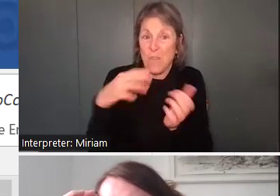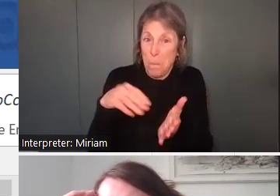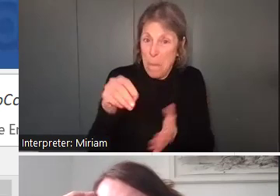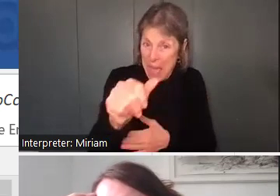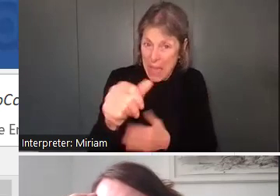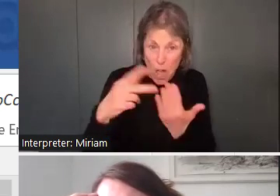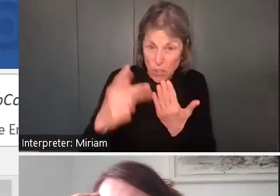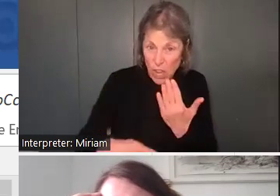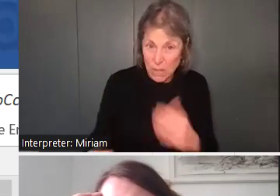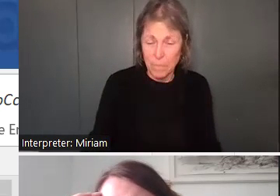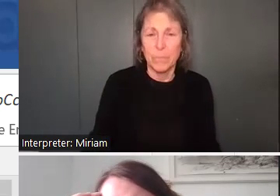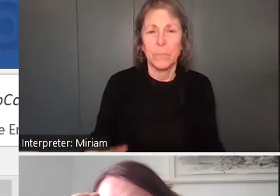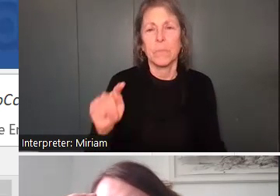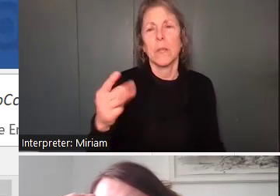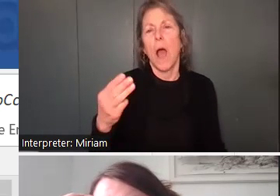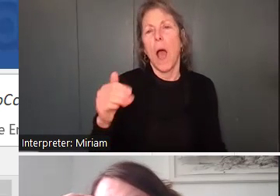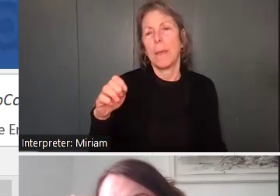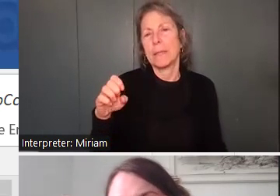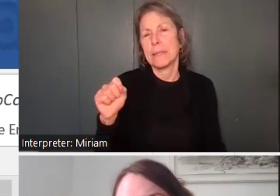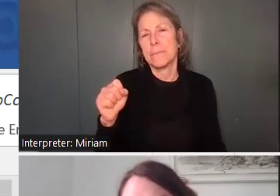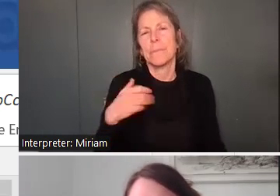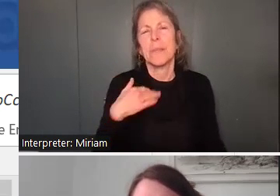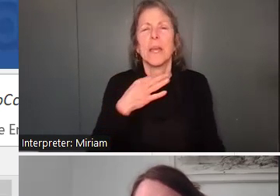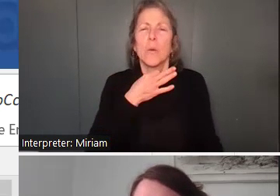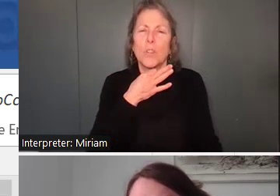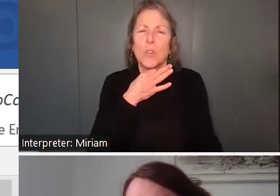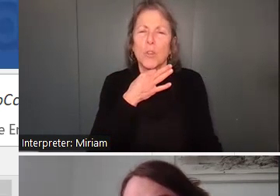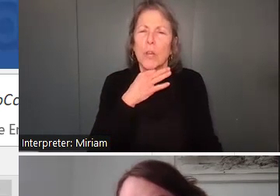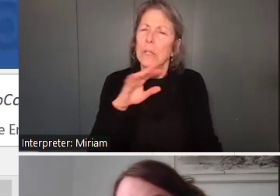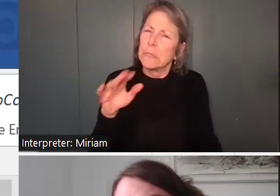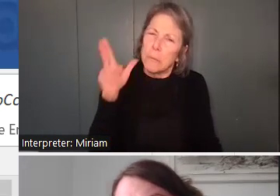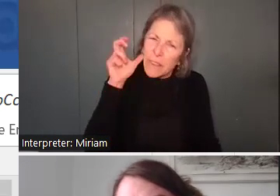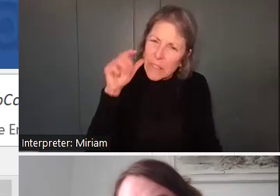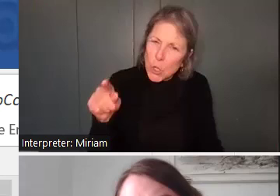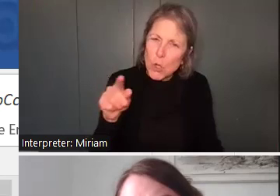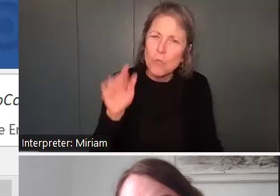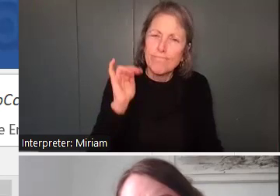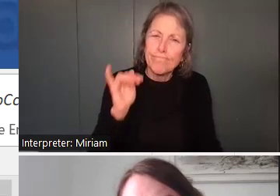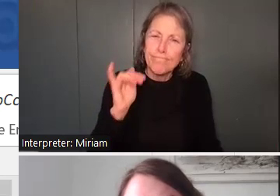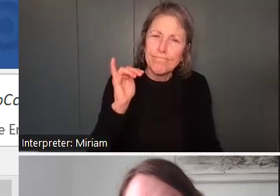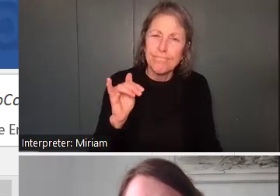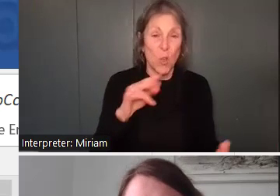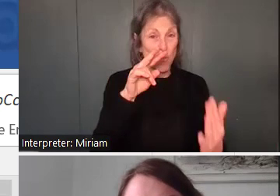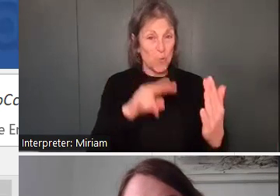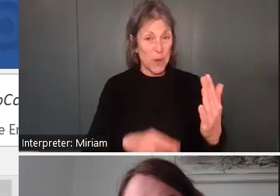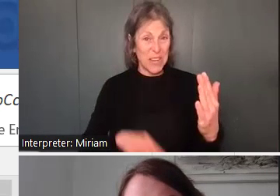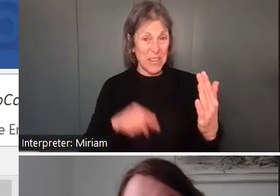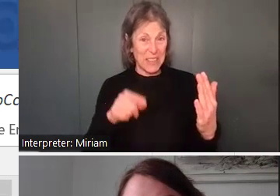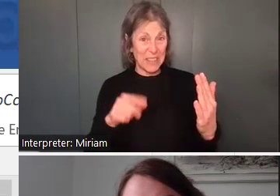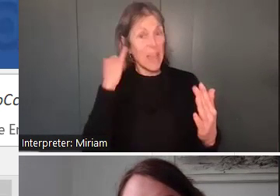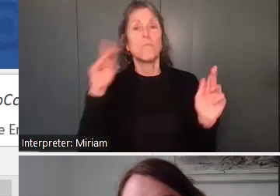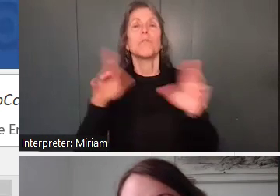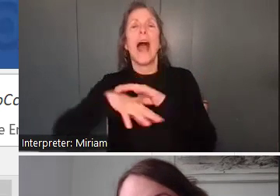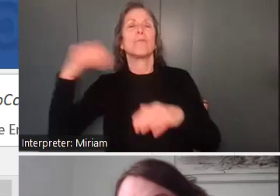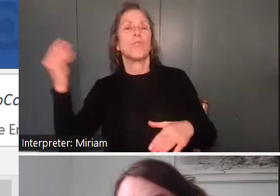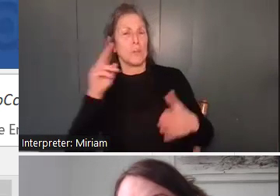yeah. I, but I wonder, but now that you say it like that, I wonder if reading this as an outside person, have you worked with,